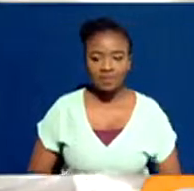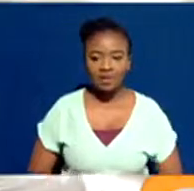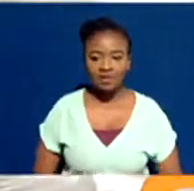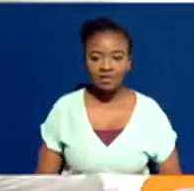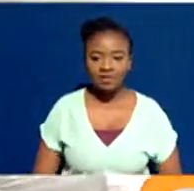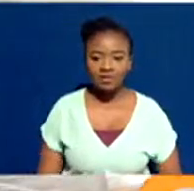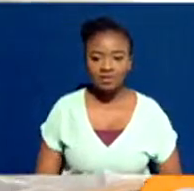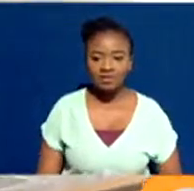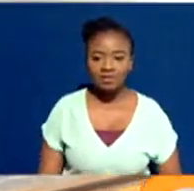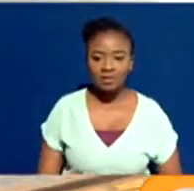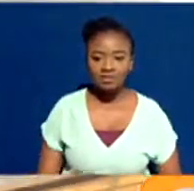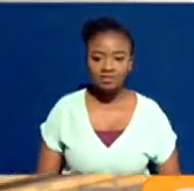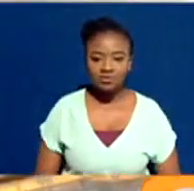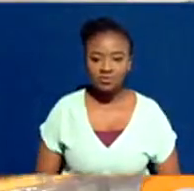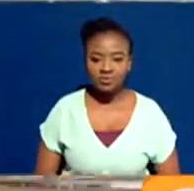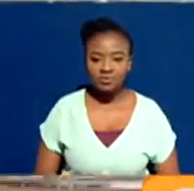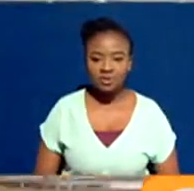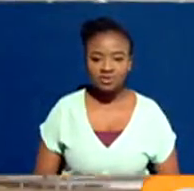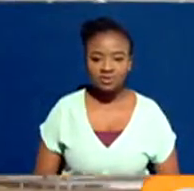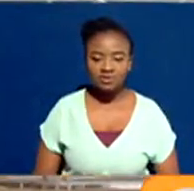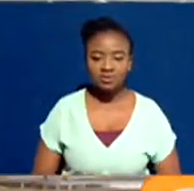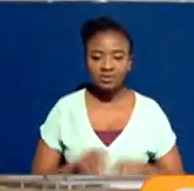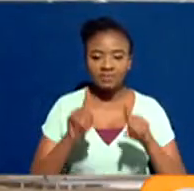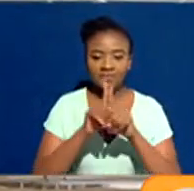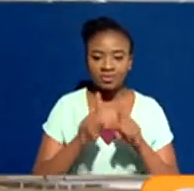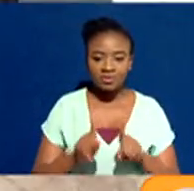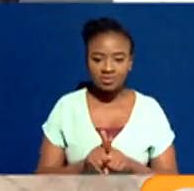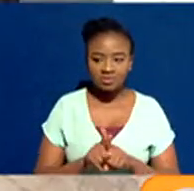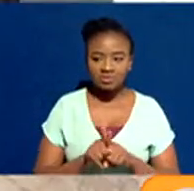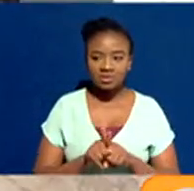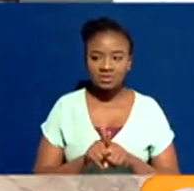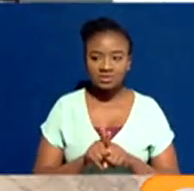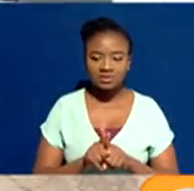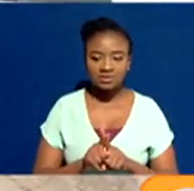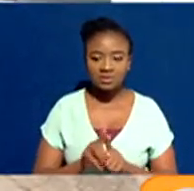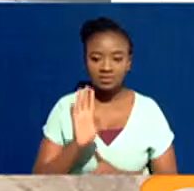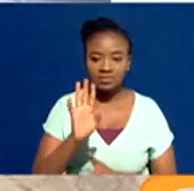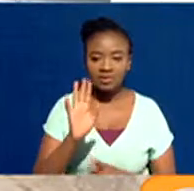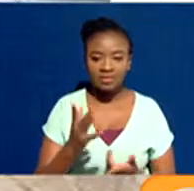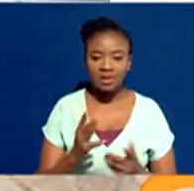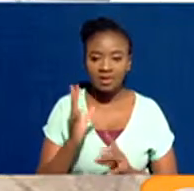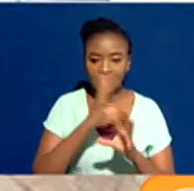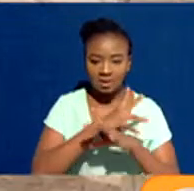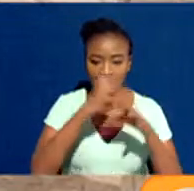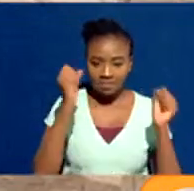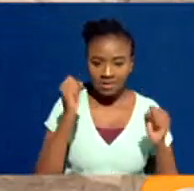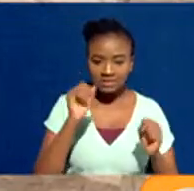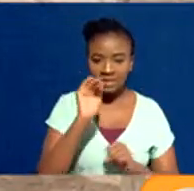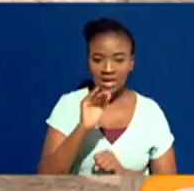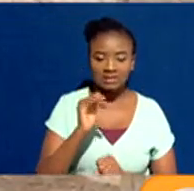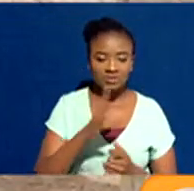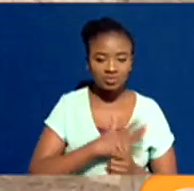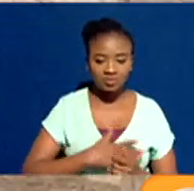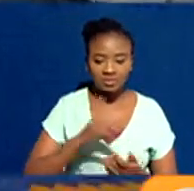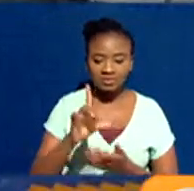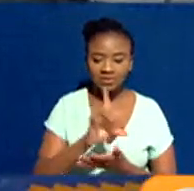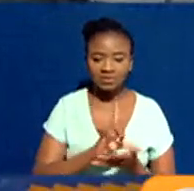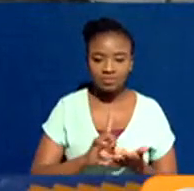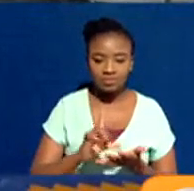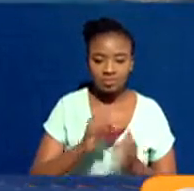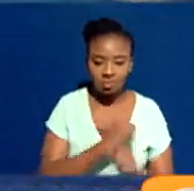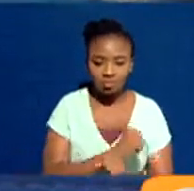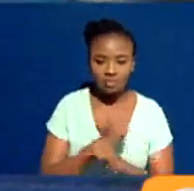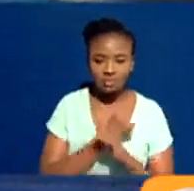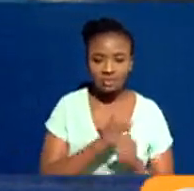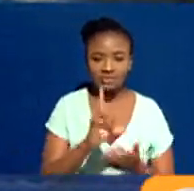Devki Group Chairman Narendra Guru, who was the president's host, had asked the president to protect local manufacturers,